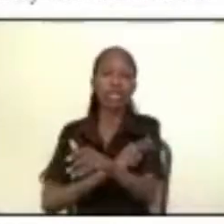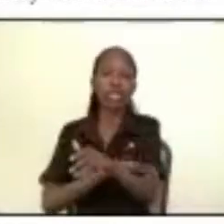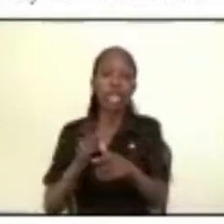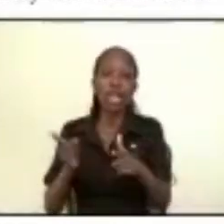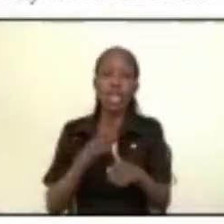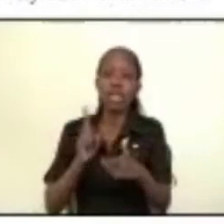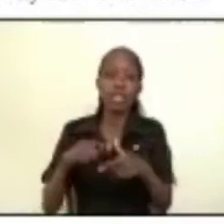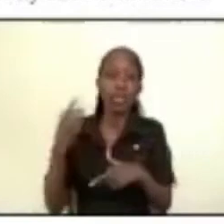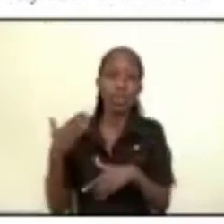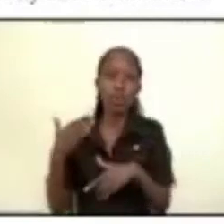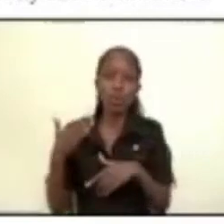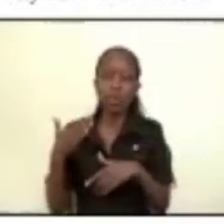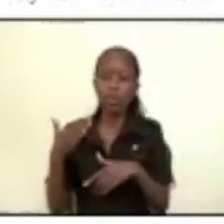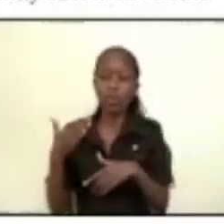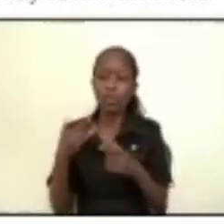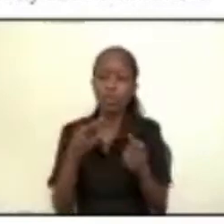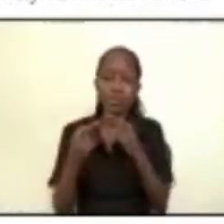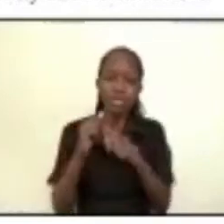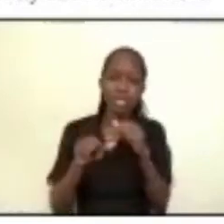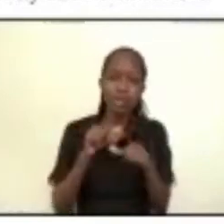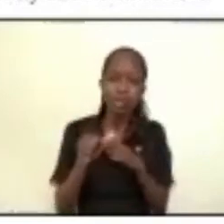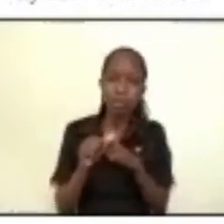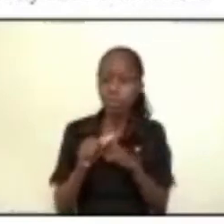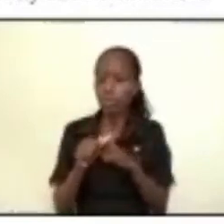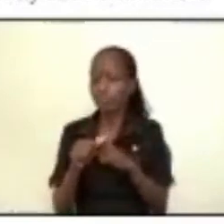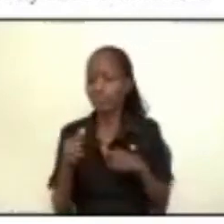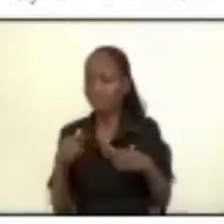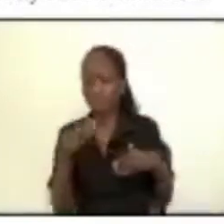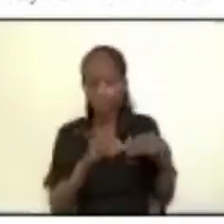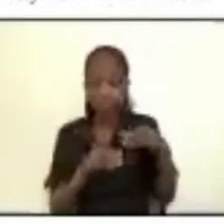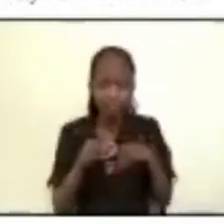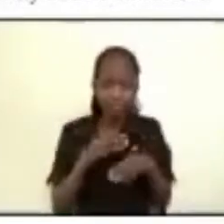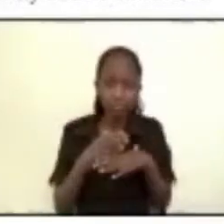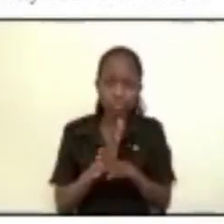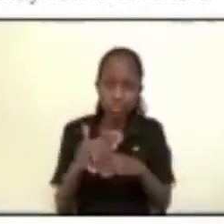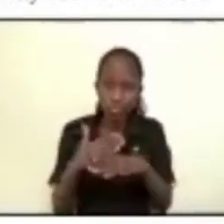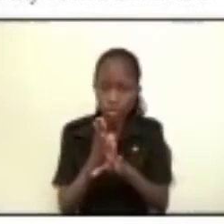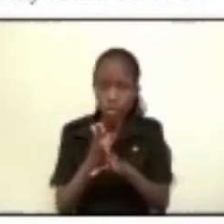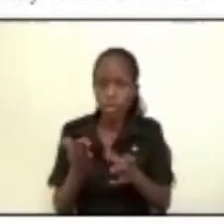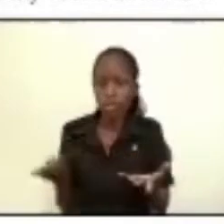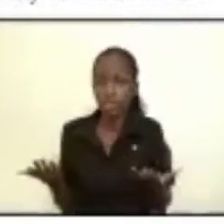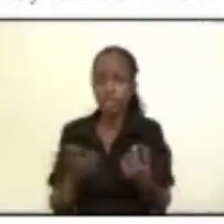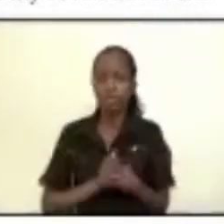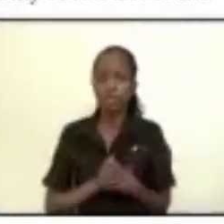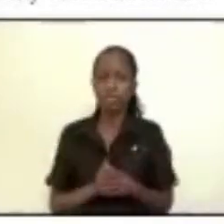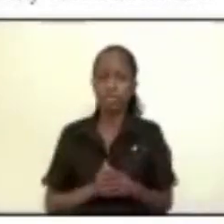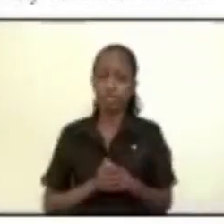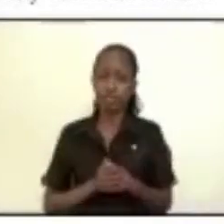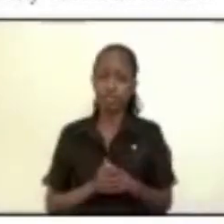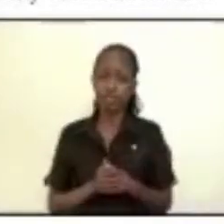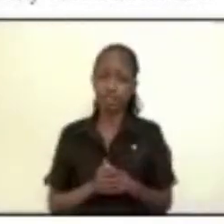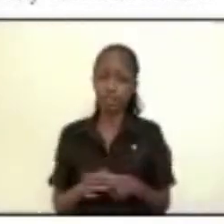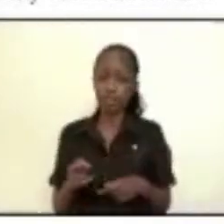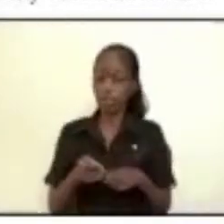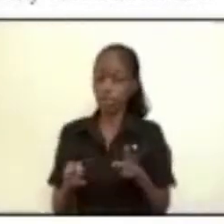there's lots of coverage about, fraudsters, and I'm sure you've heard all that stuff about cyber attacks and all of that. But